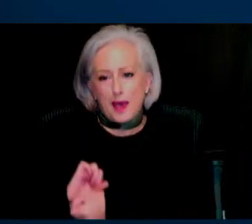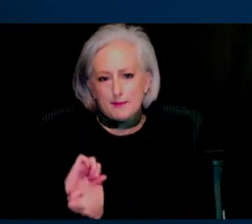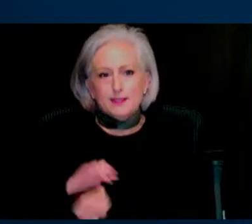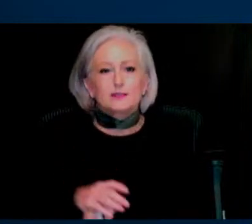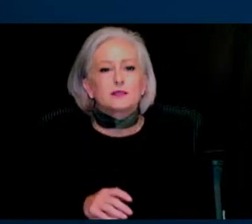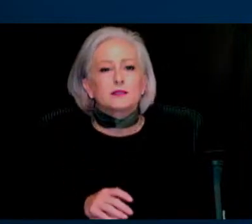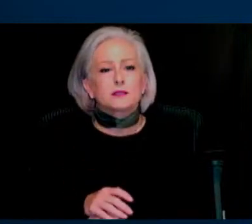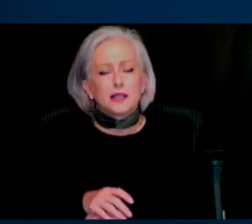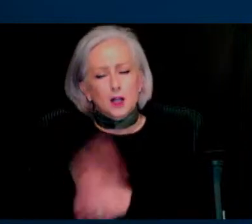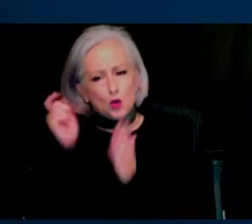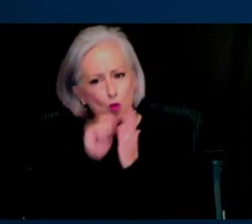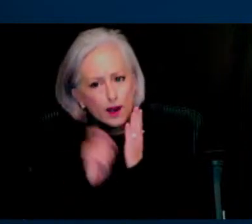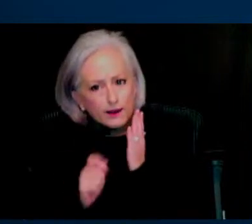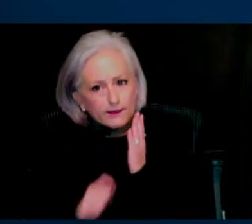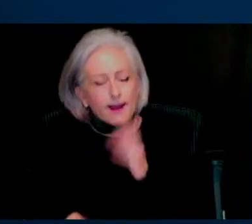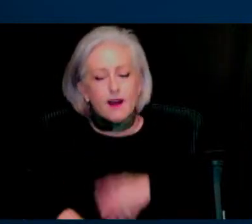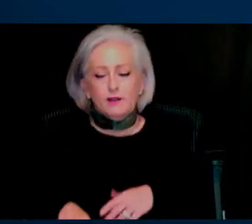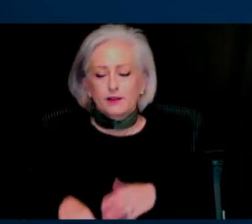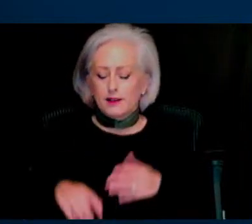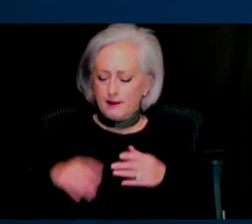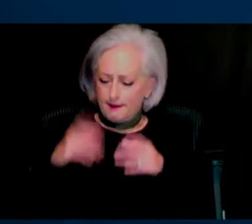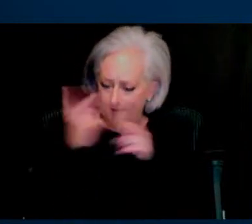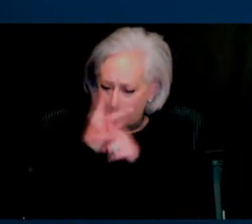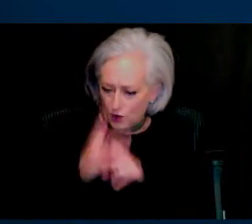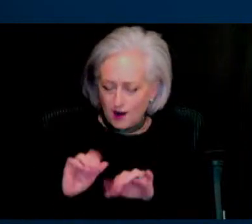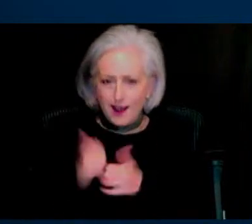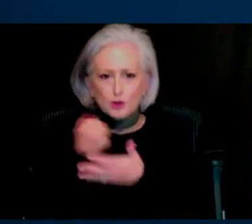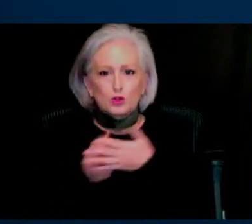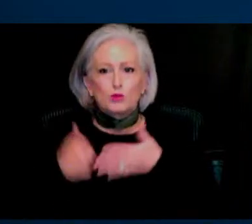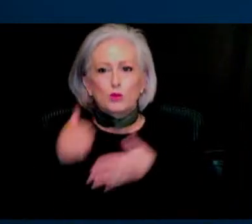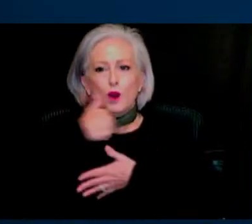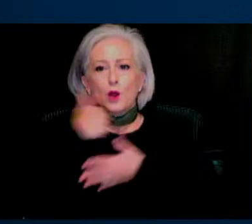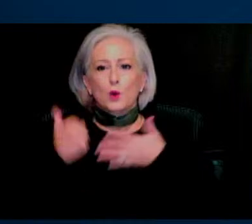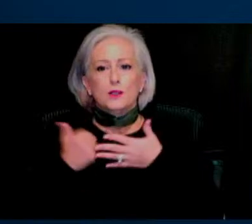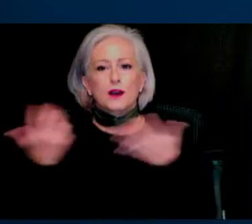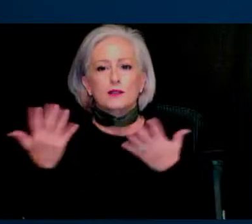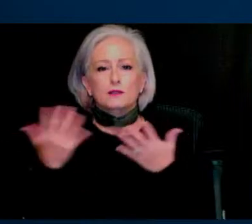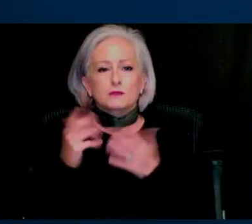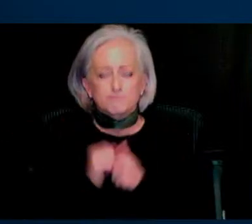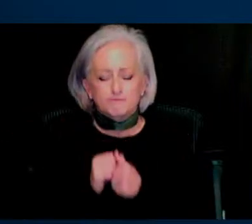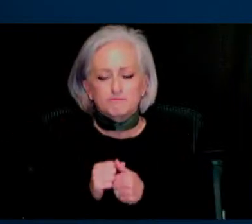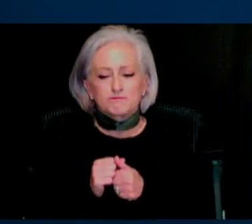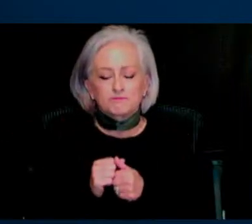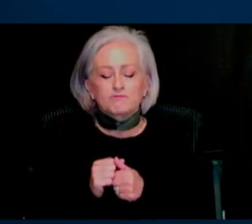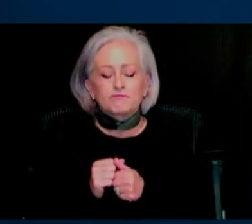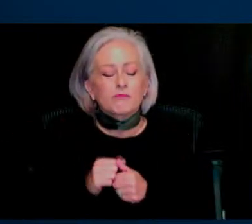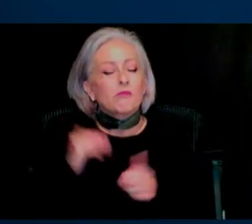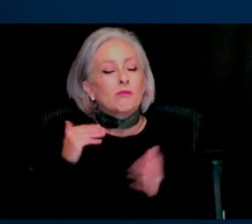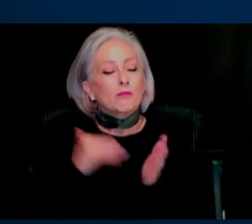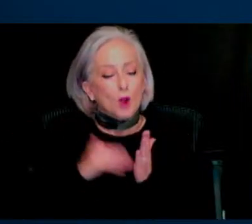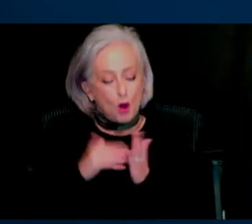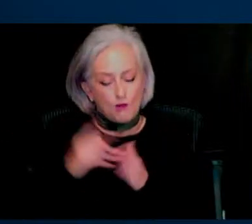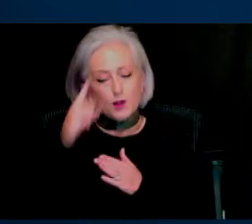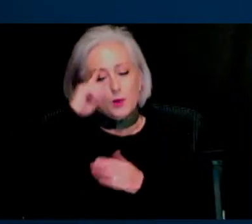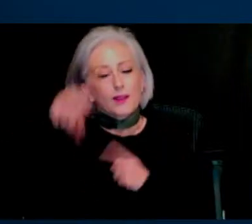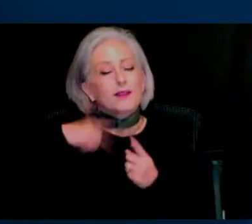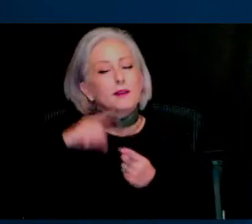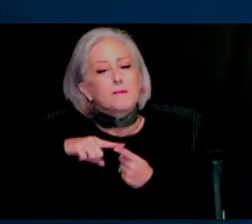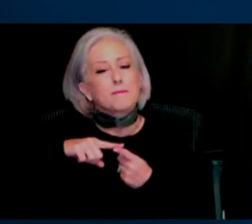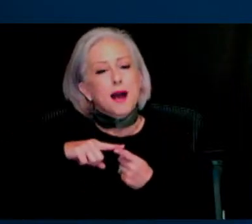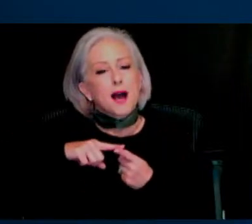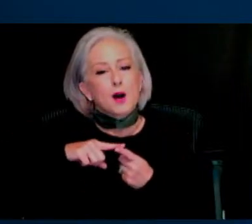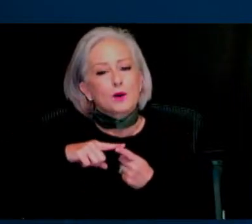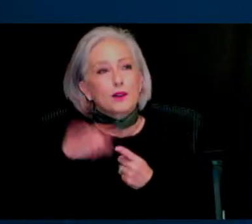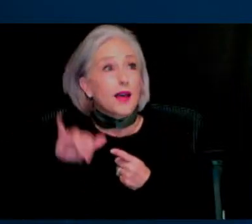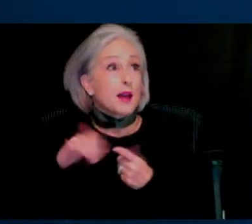out kind of how to prioritize that. Yeah, and I think we often think of like the holidays, as you said, but it could be every Sunday afternoon we go